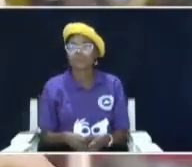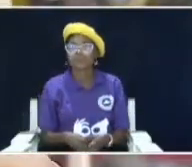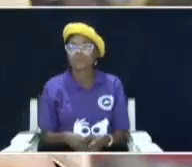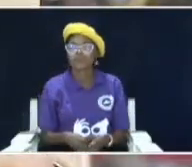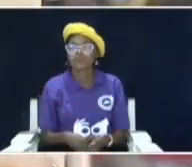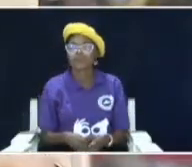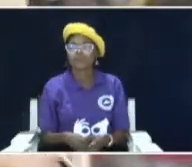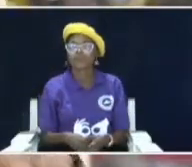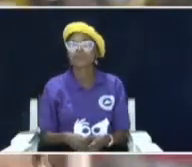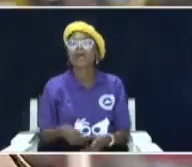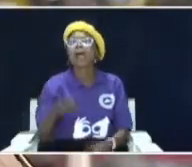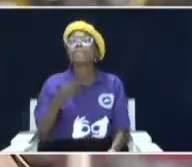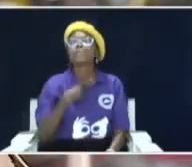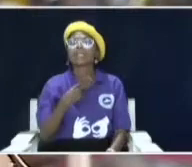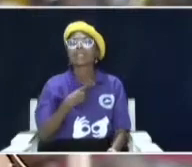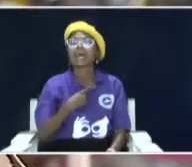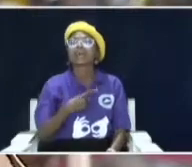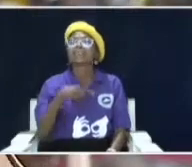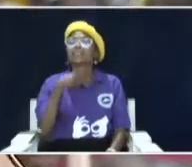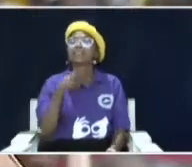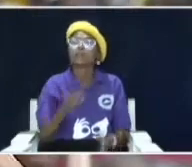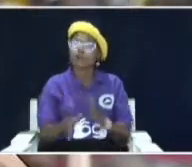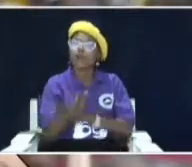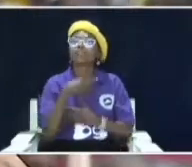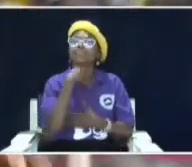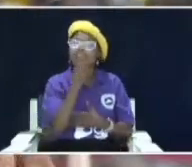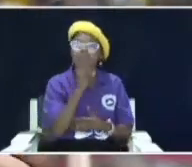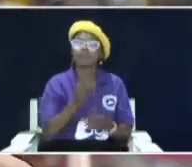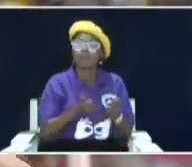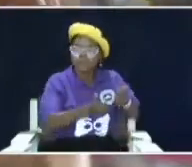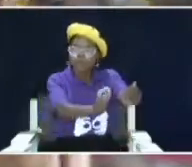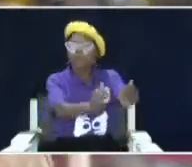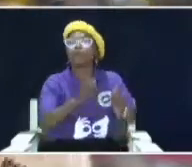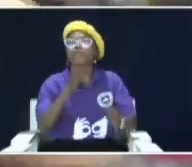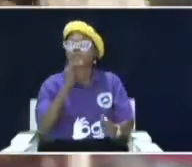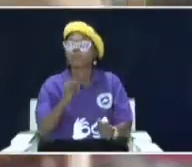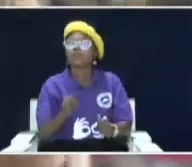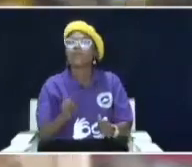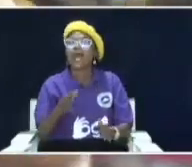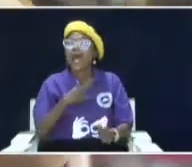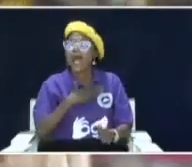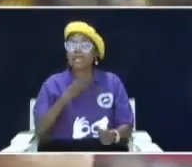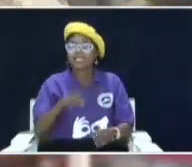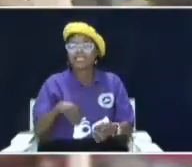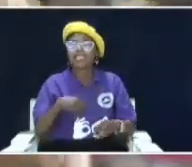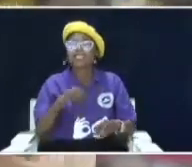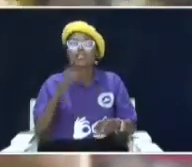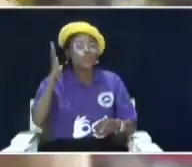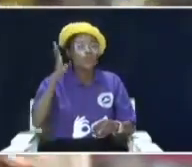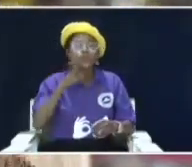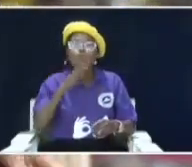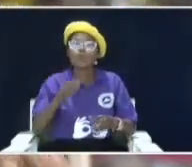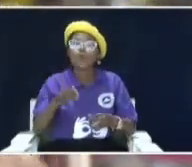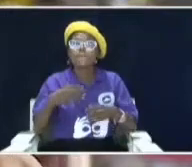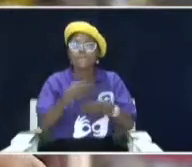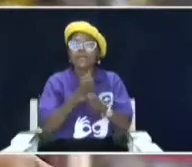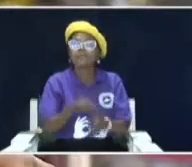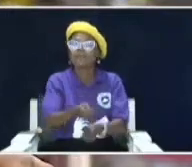Simon Peter, follow me, and I will make you fisher of men. He followed him. Today, we are still talking about Simon